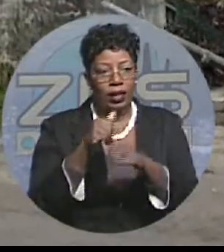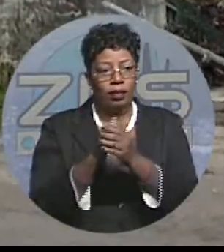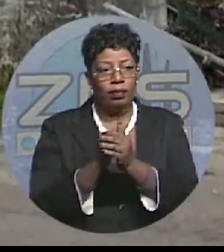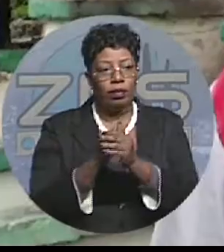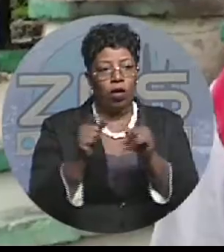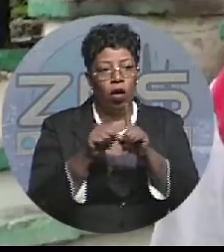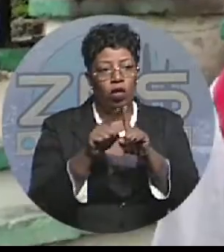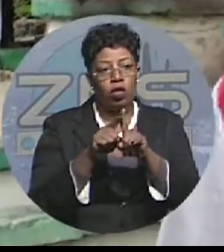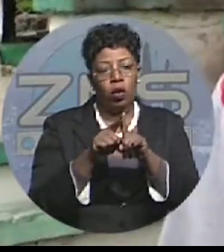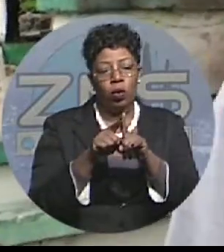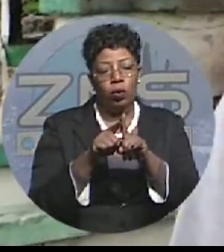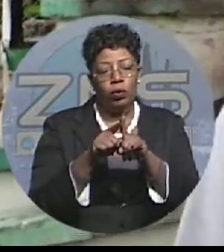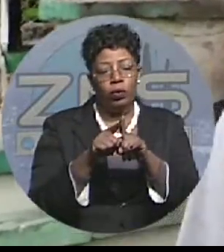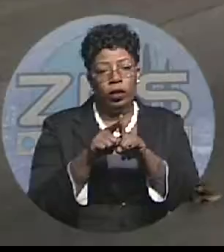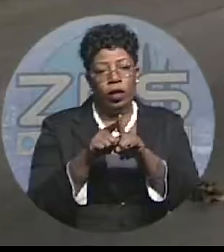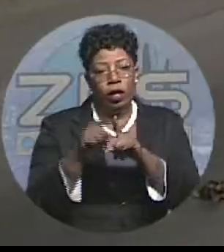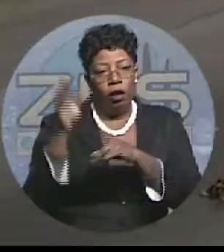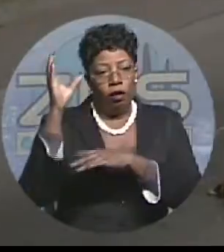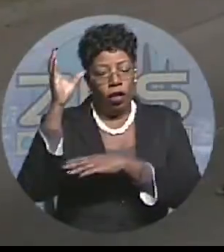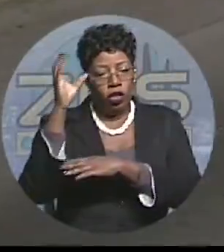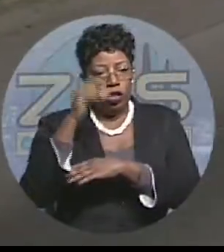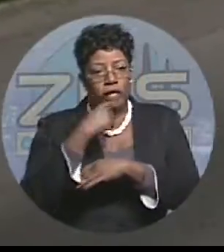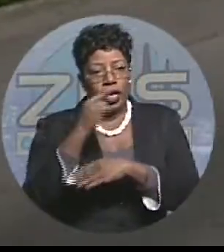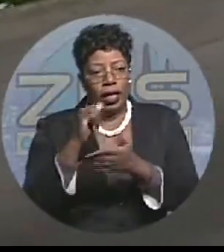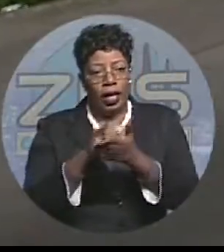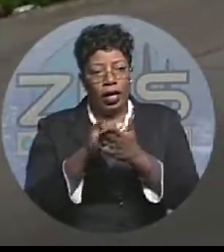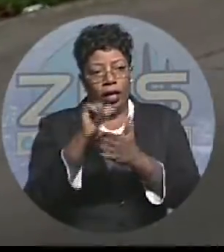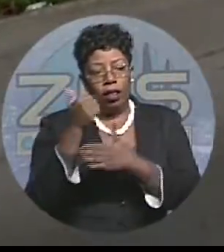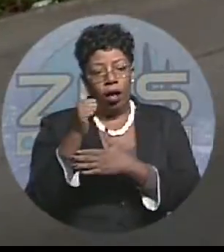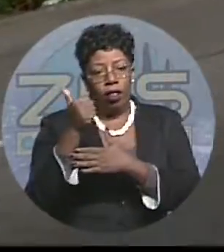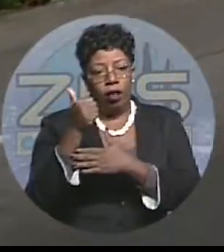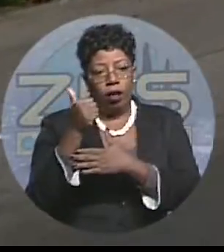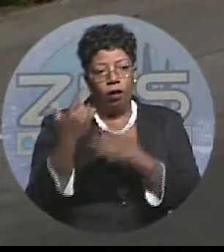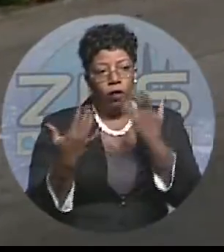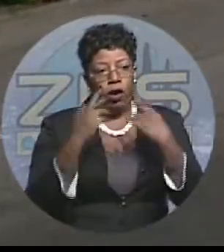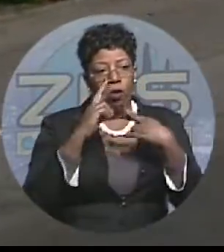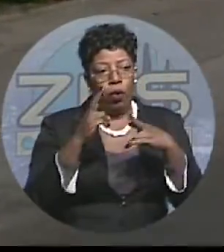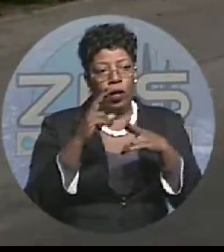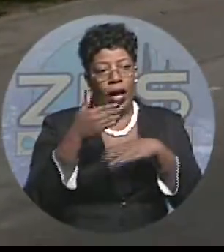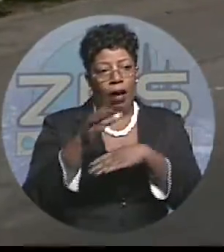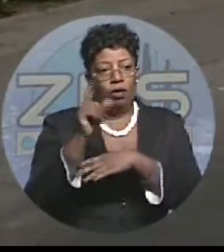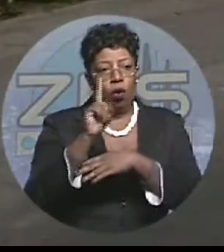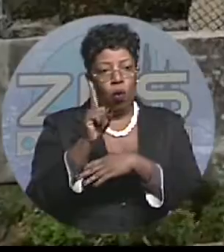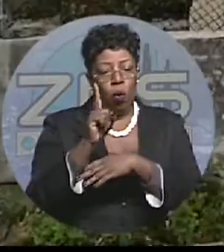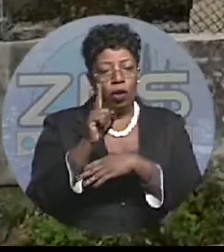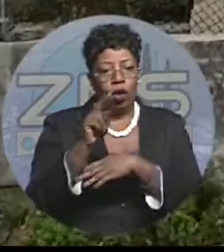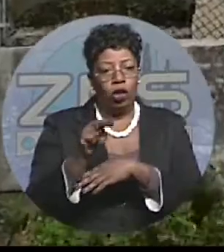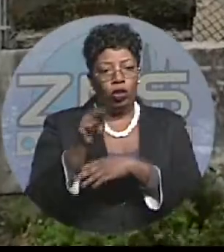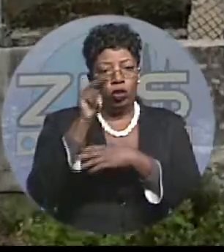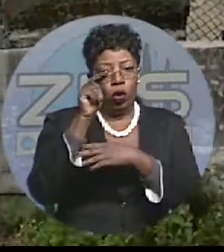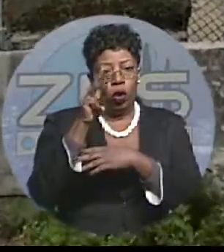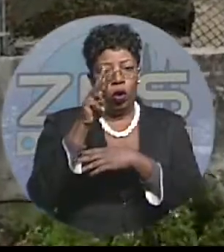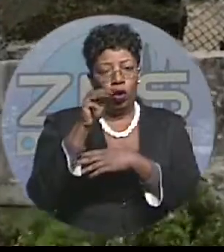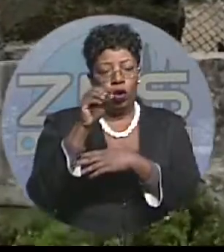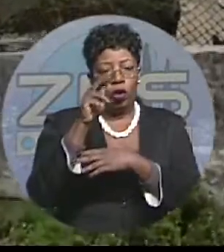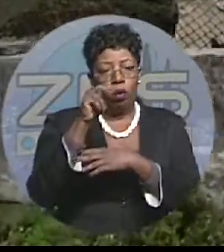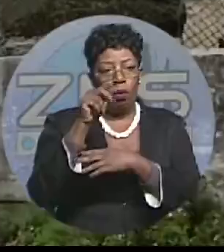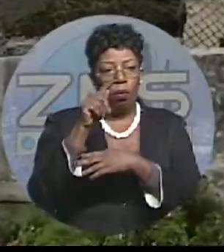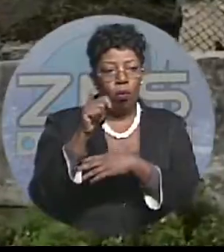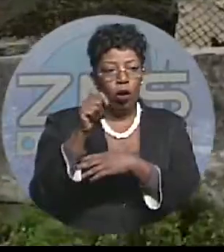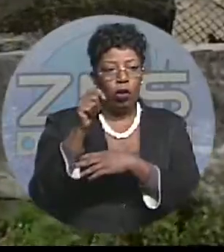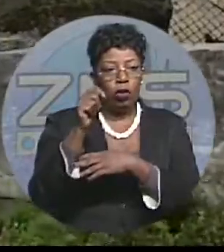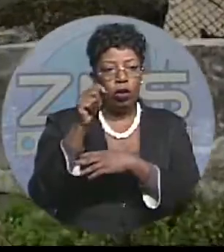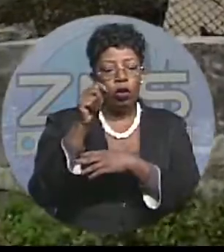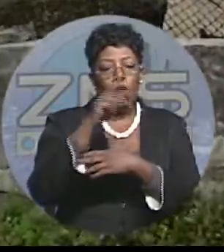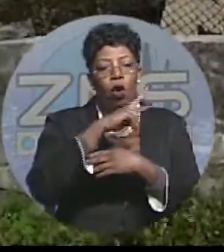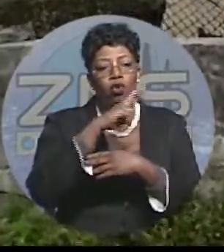Fire Services Chief Walter Evans said another fire was reported after 1 Sunday morning on North Mount Royal Avenue. The first